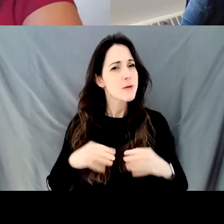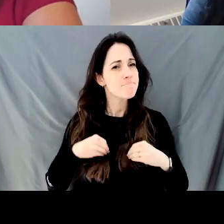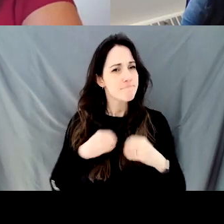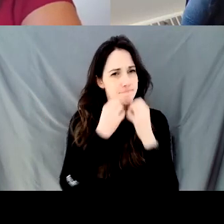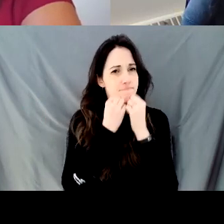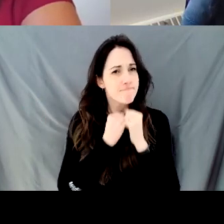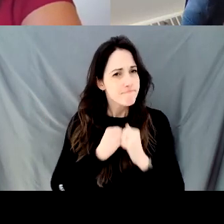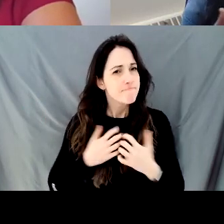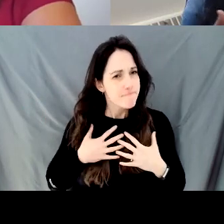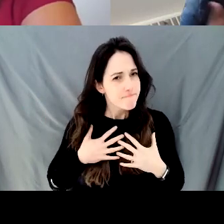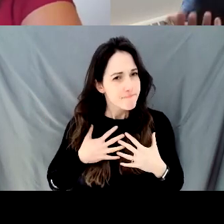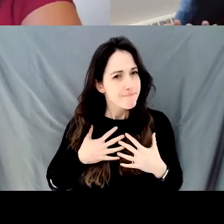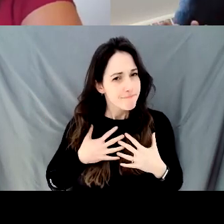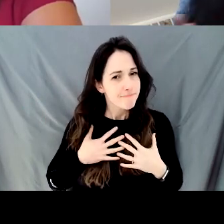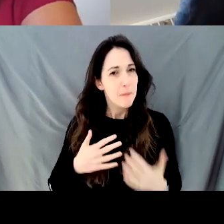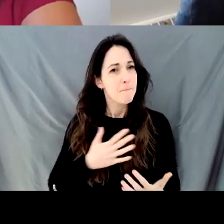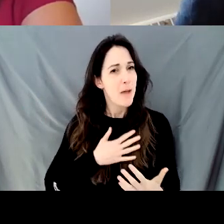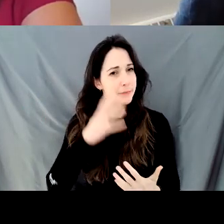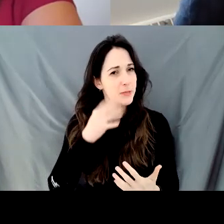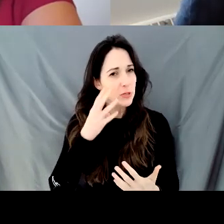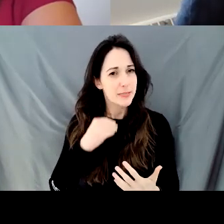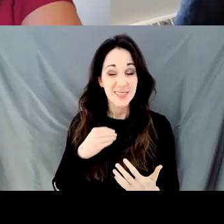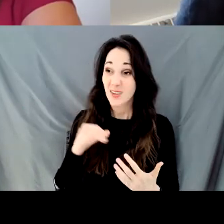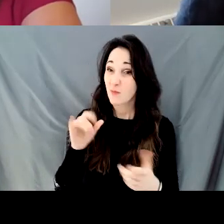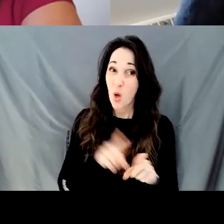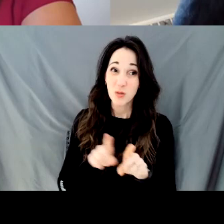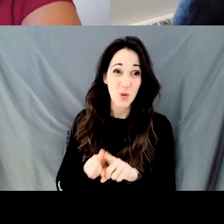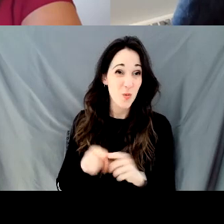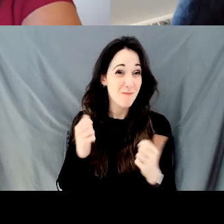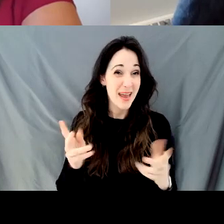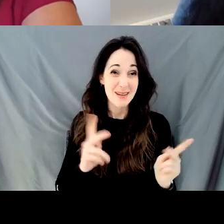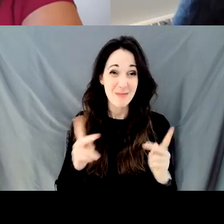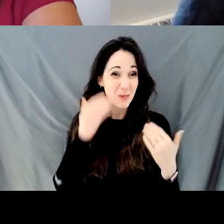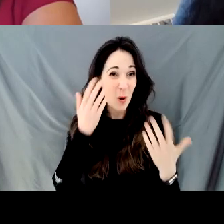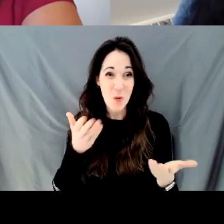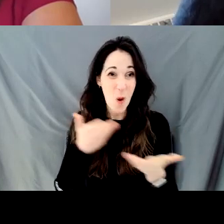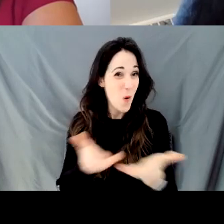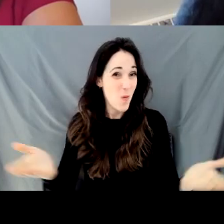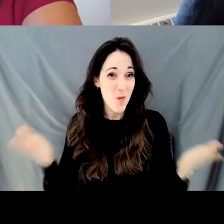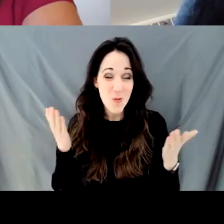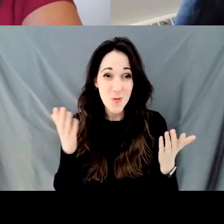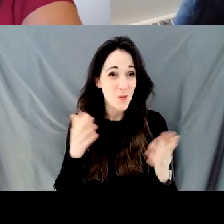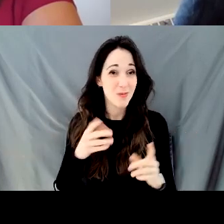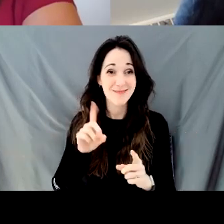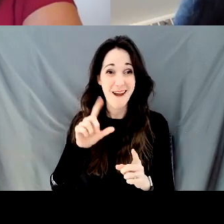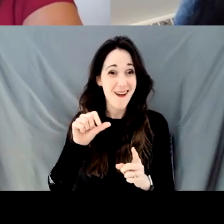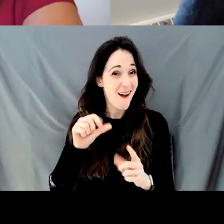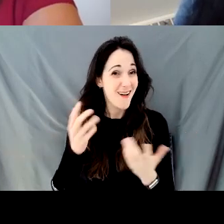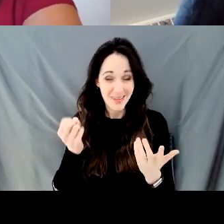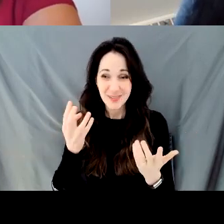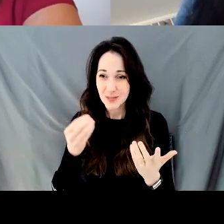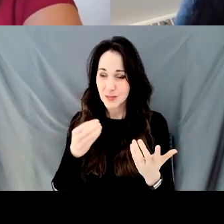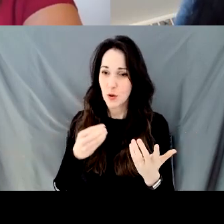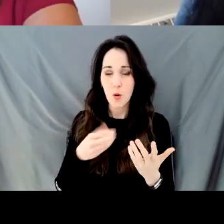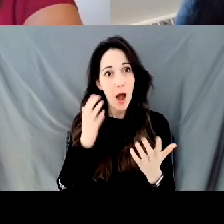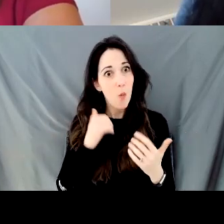I think like people don't know about. So like I now like to share it so that they can ask questions